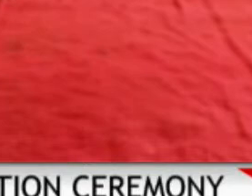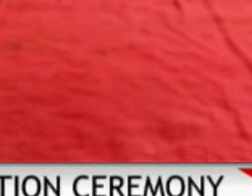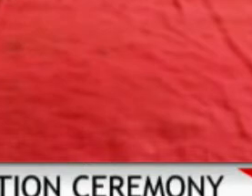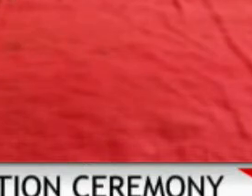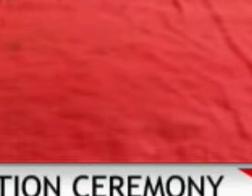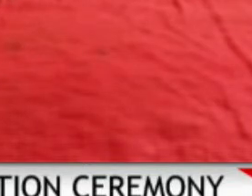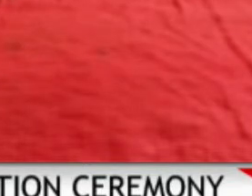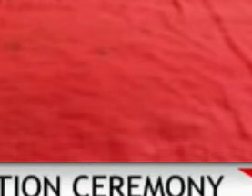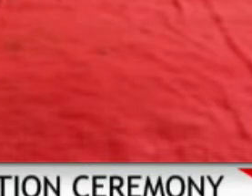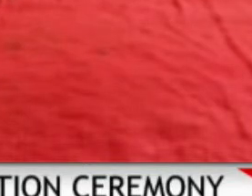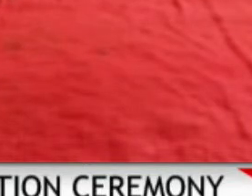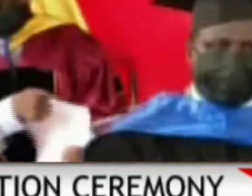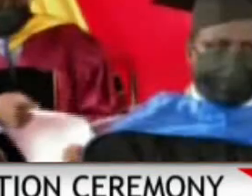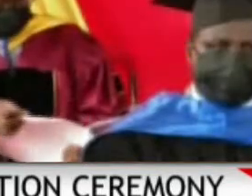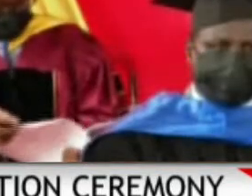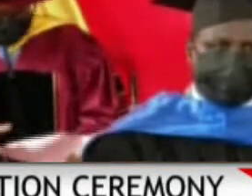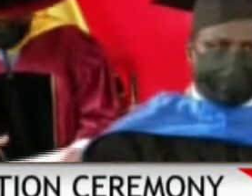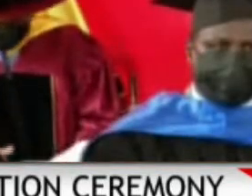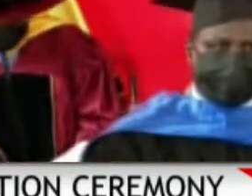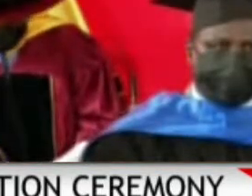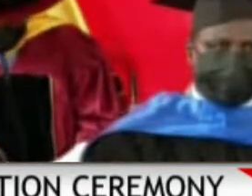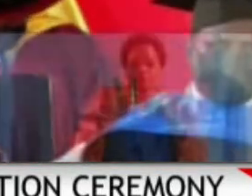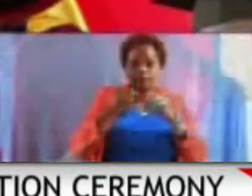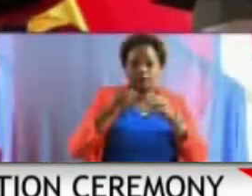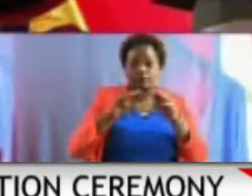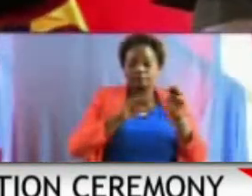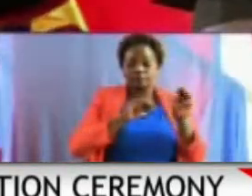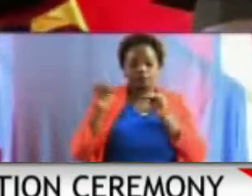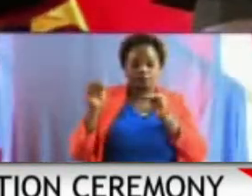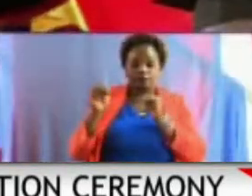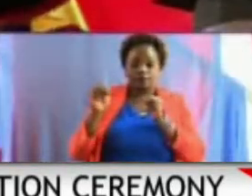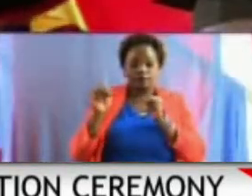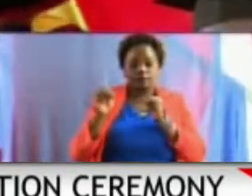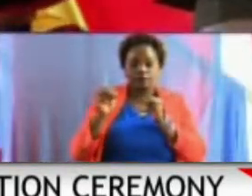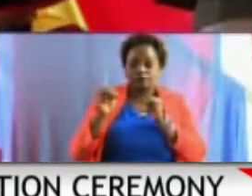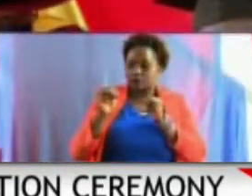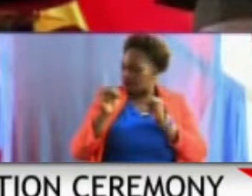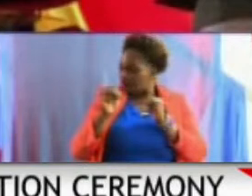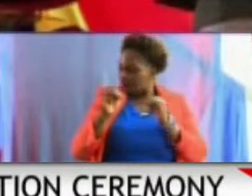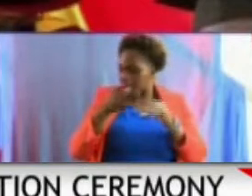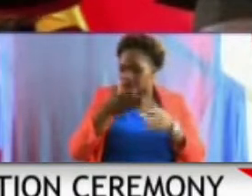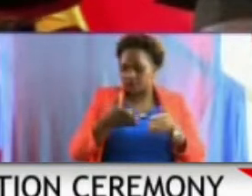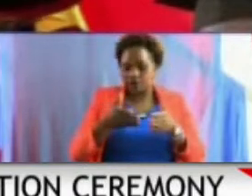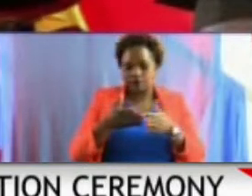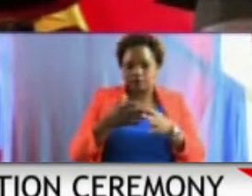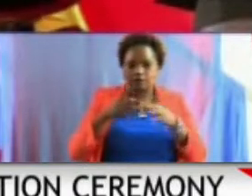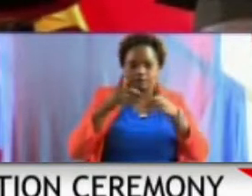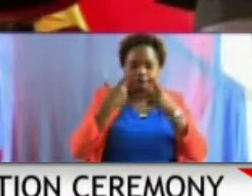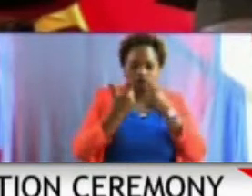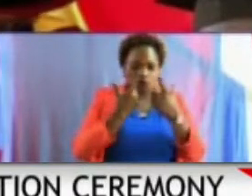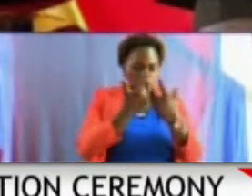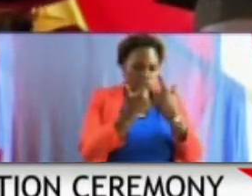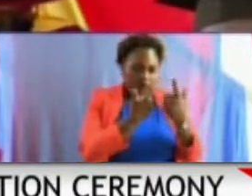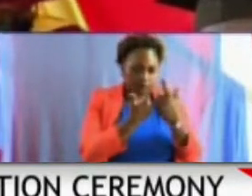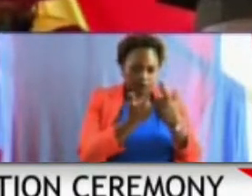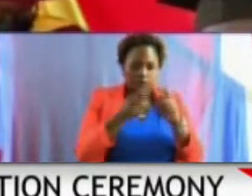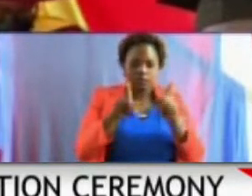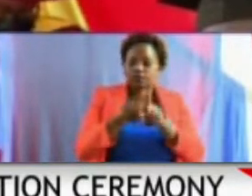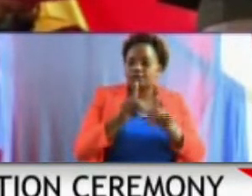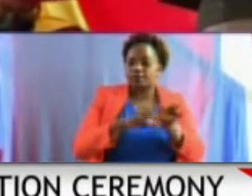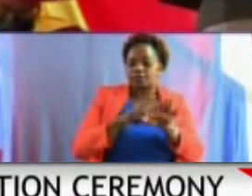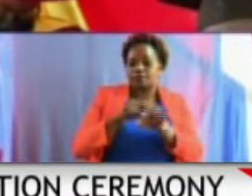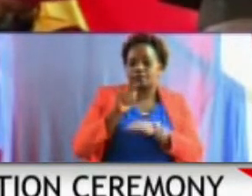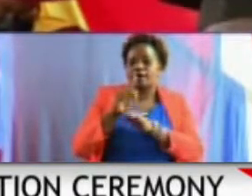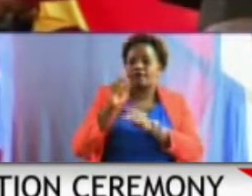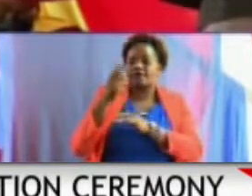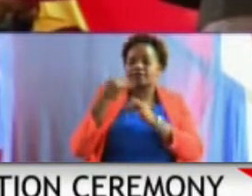Mr. Chancellor, sir, we will move on now to the session of speeches. And I would